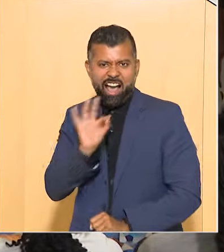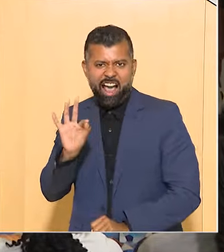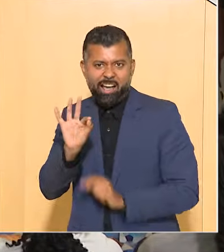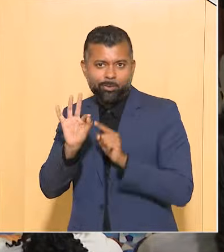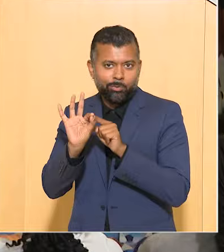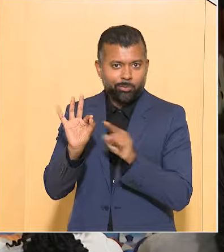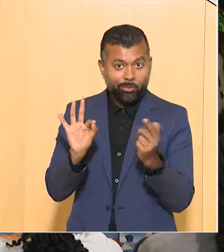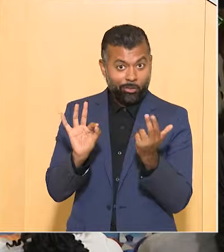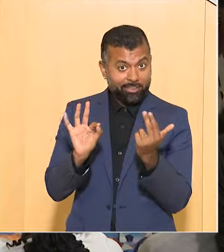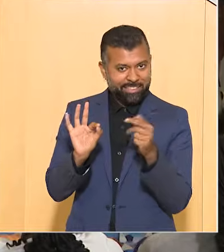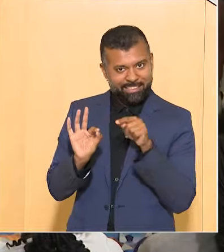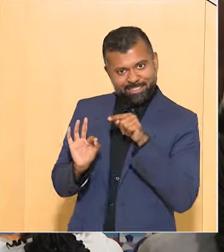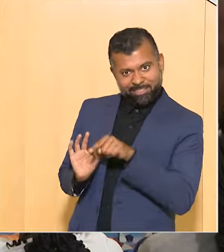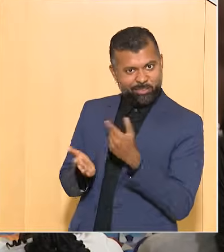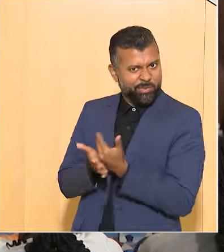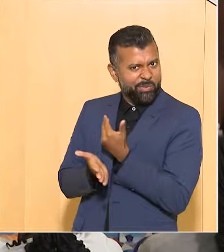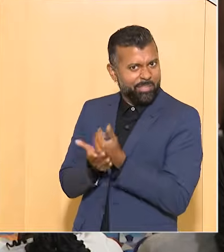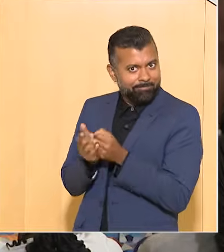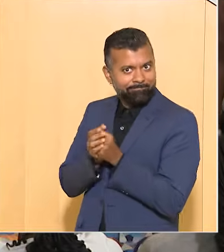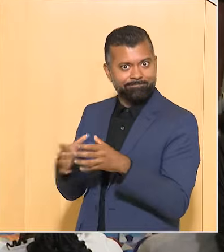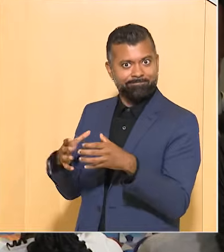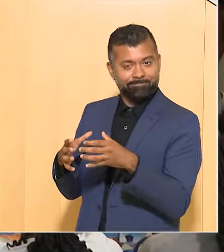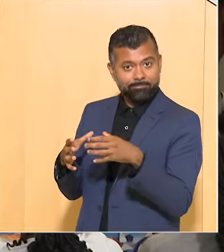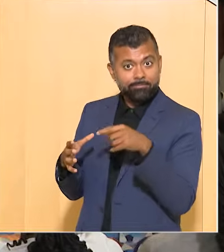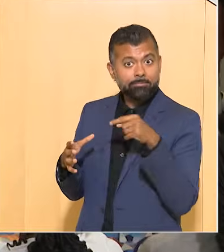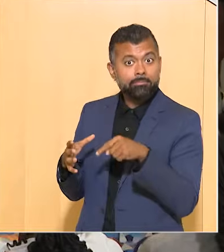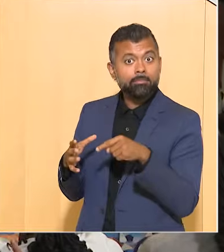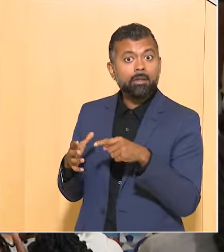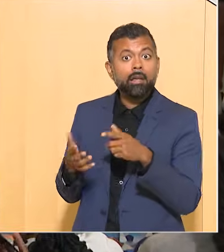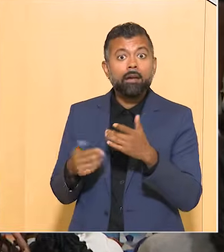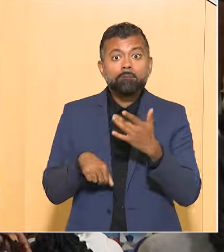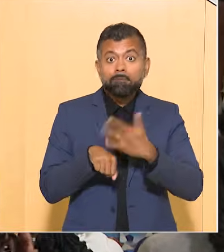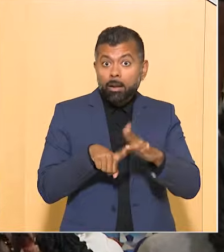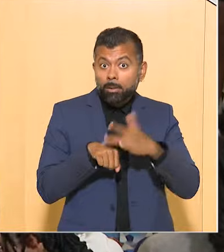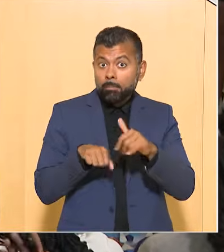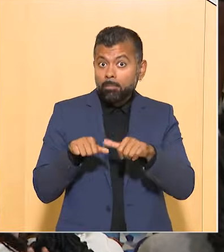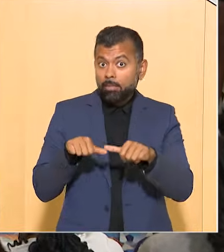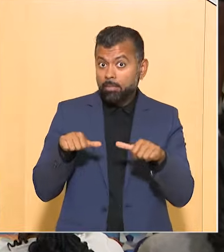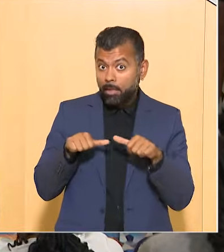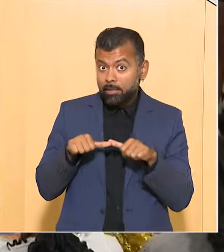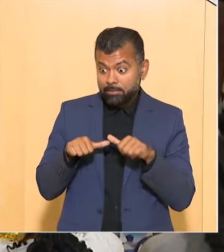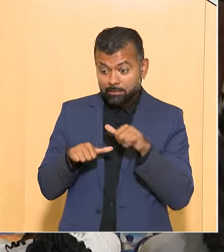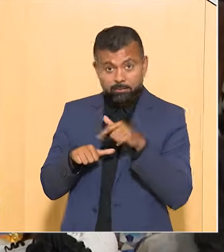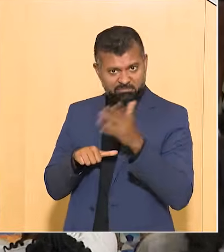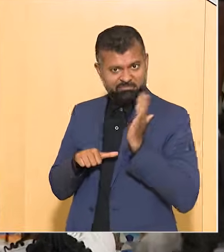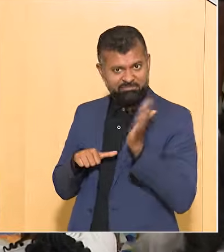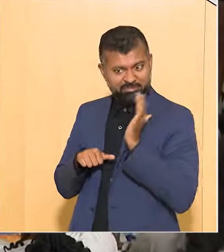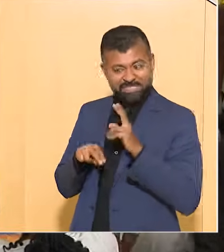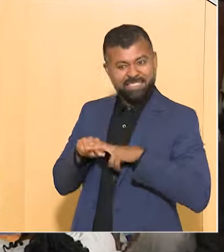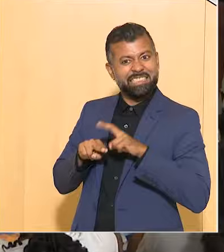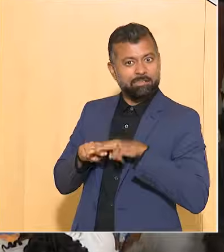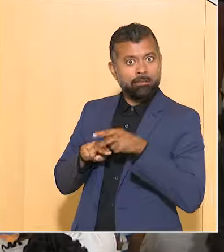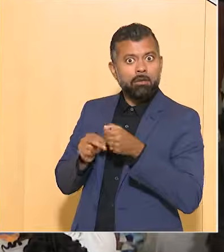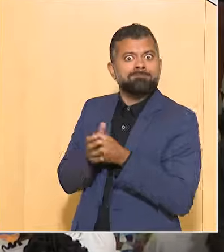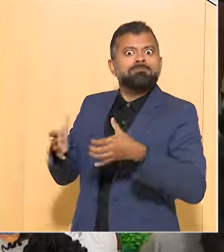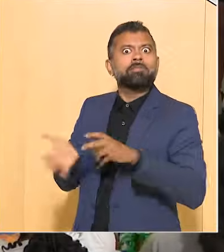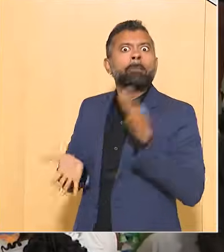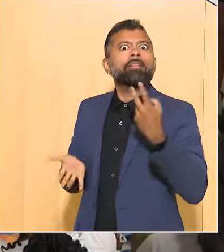we've nearly doubled the number of available slots this year. Let's hear it for our preteens.